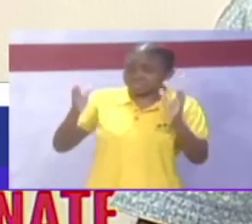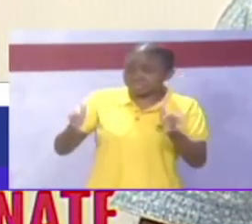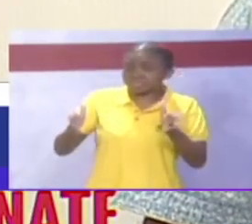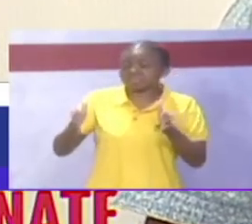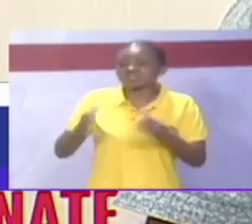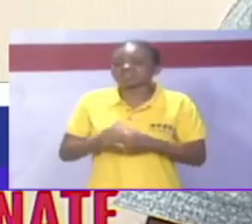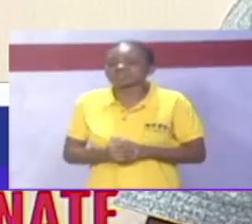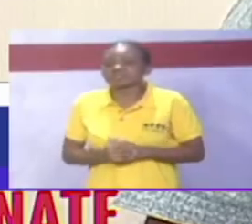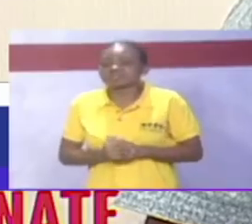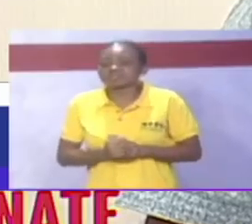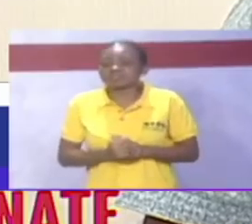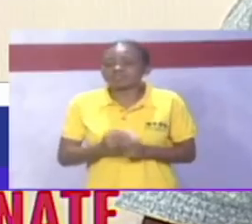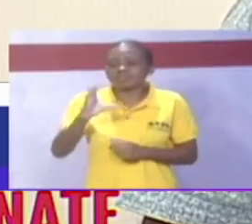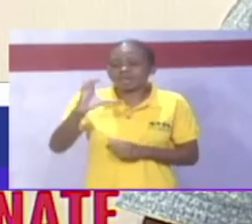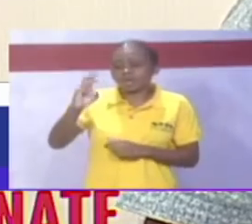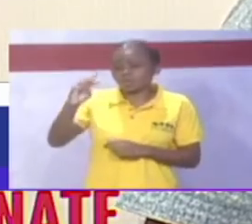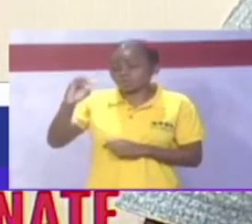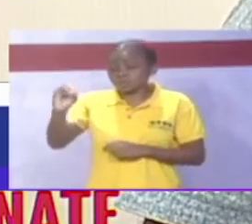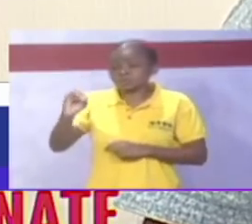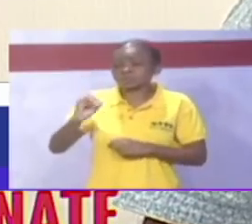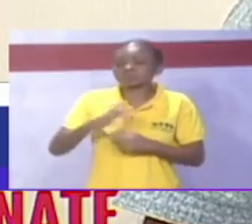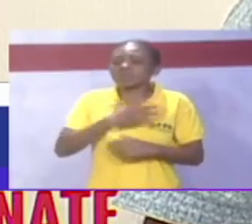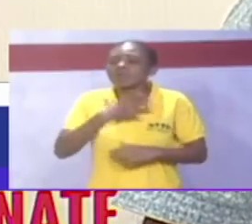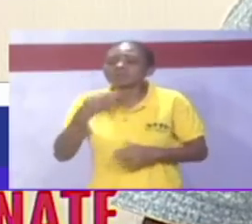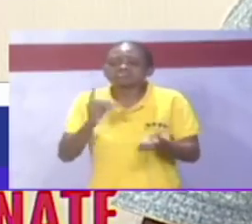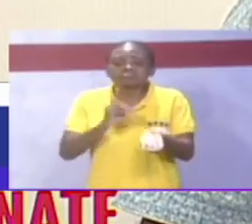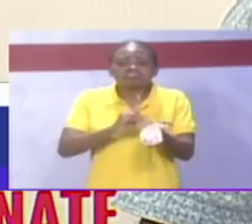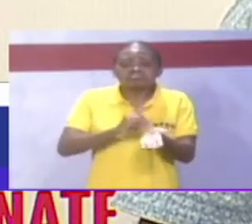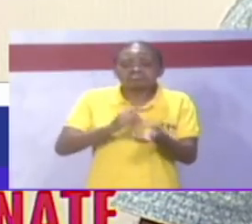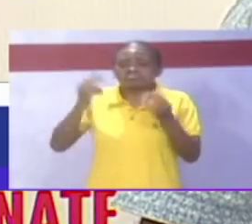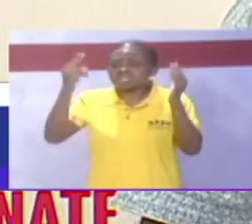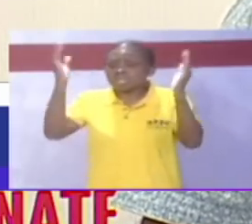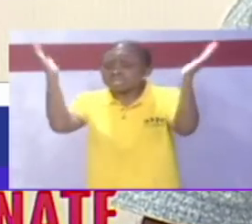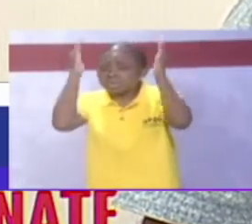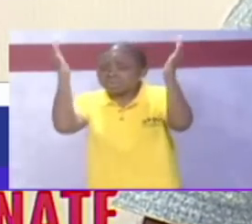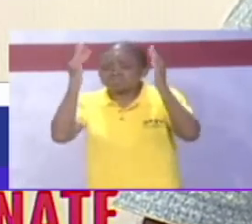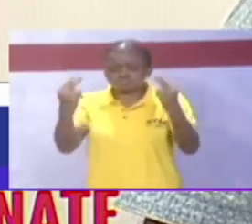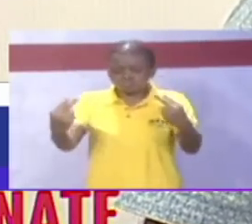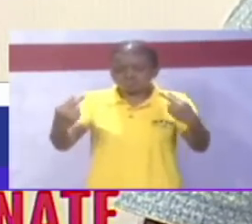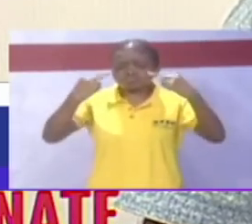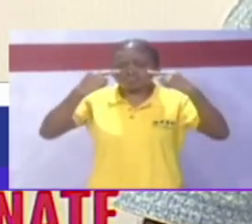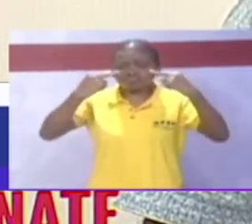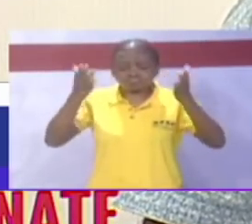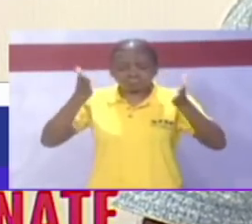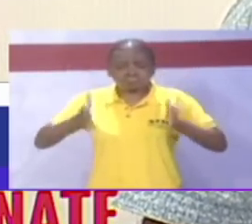Dr. Parasram, Dr. Hines, our viewing and listening public.